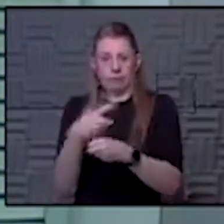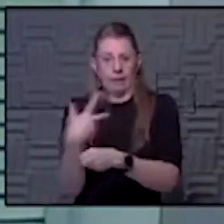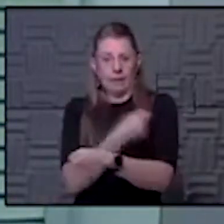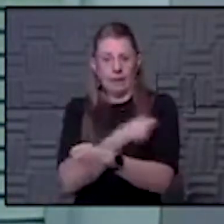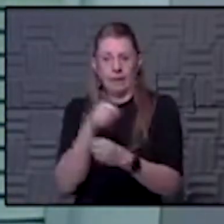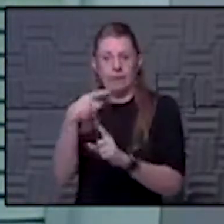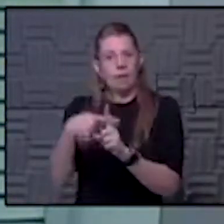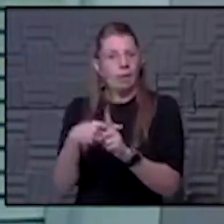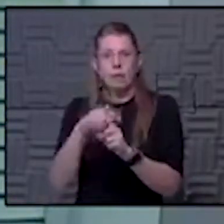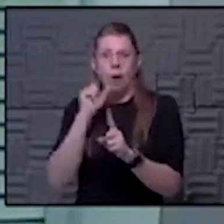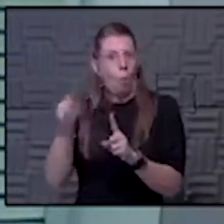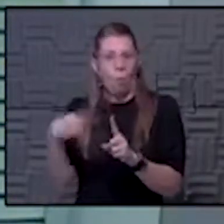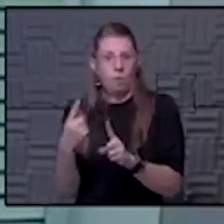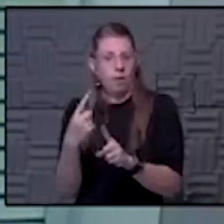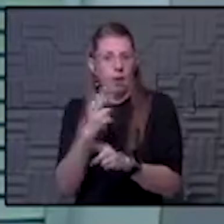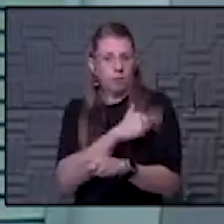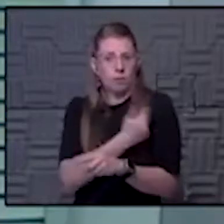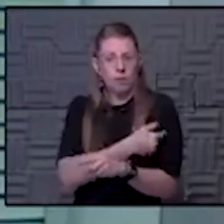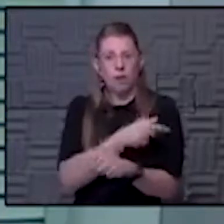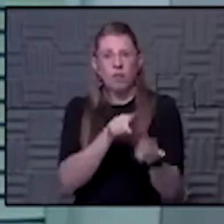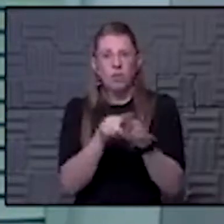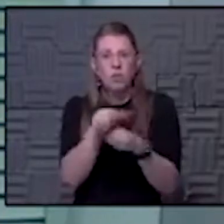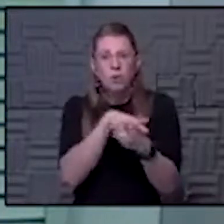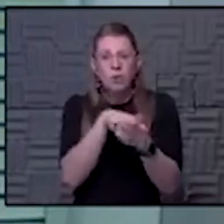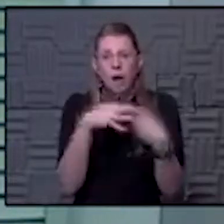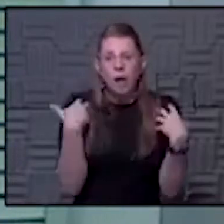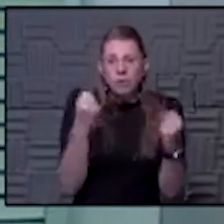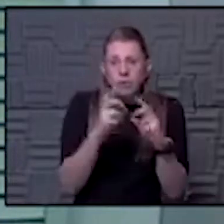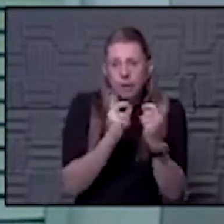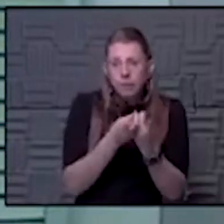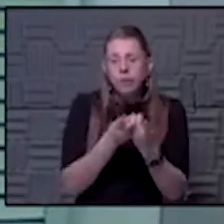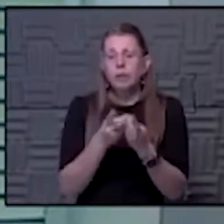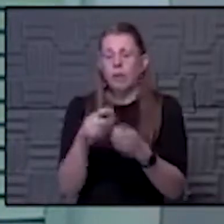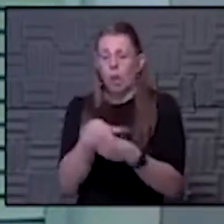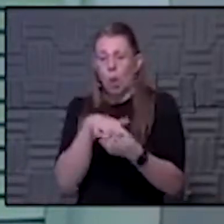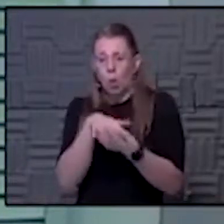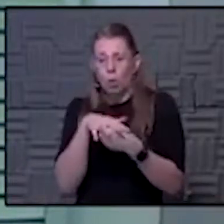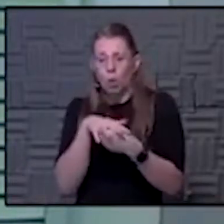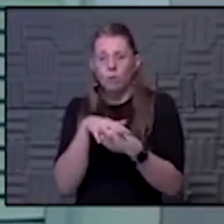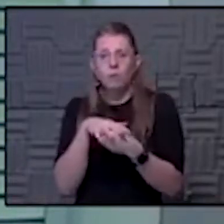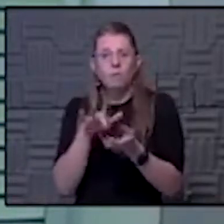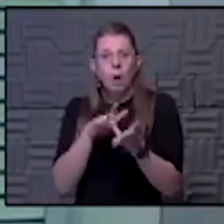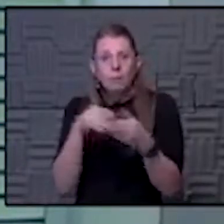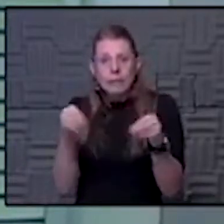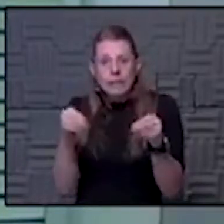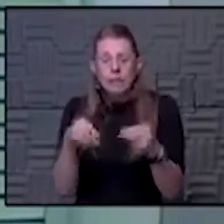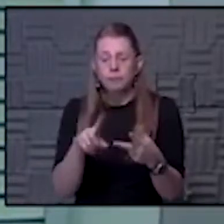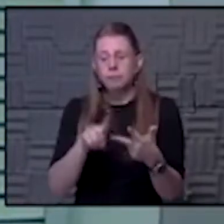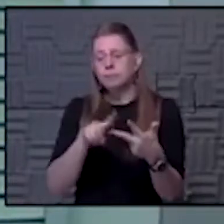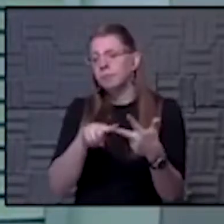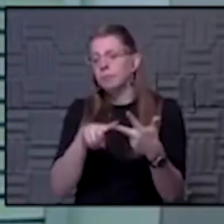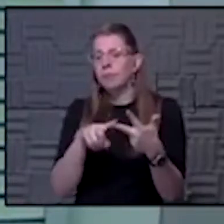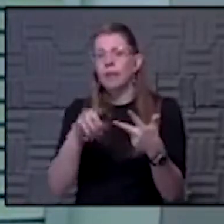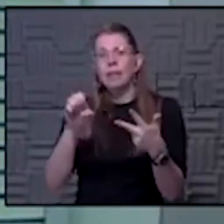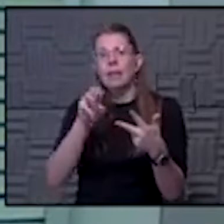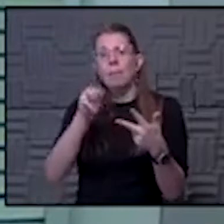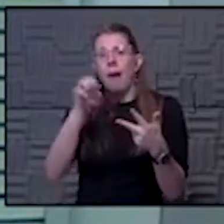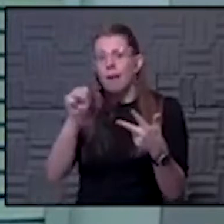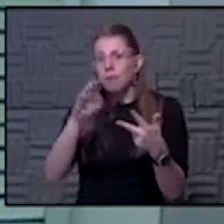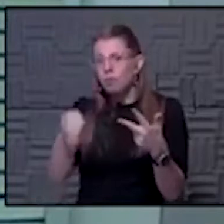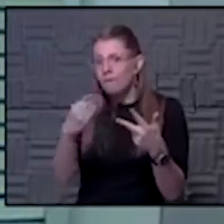just hospitals, but it'll be local health departments, local pharmacies, and potentially even EMS